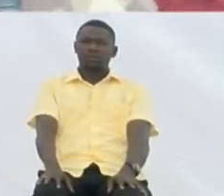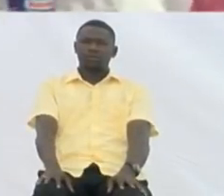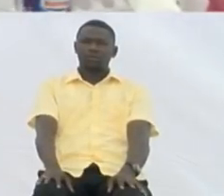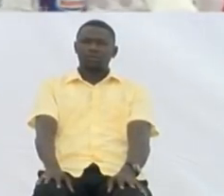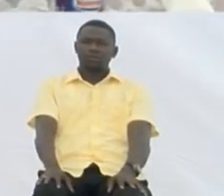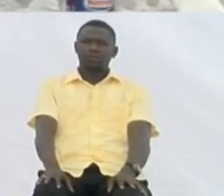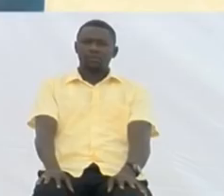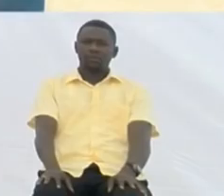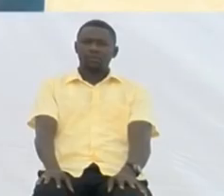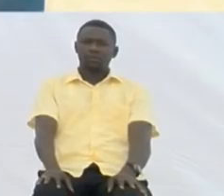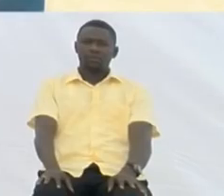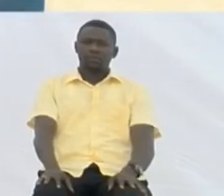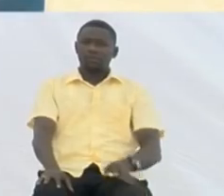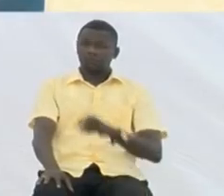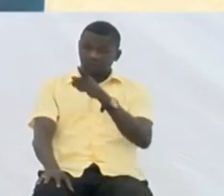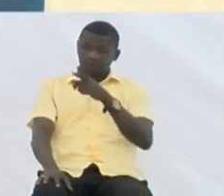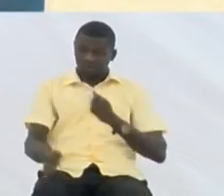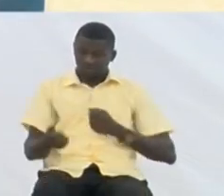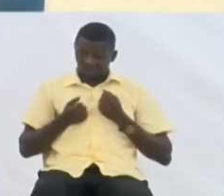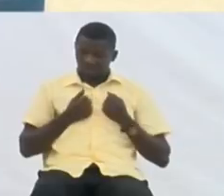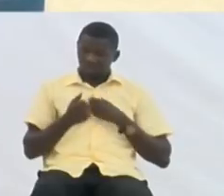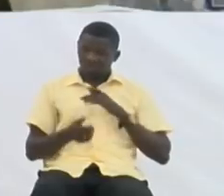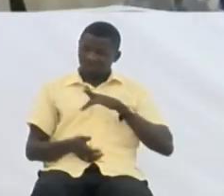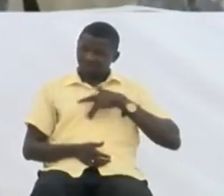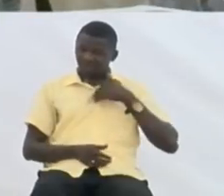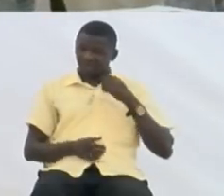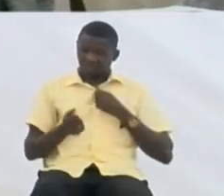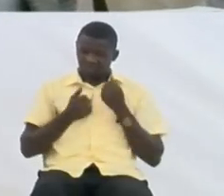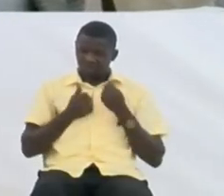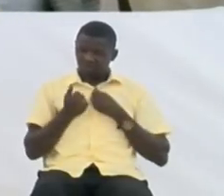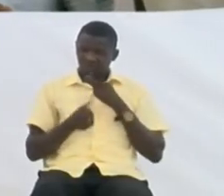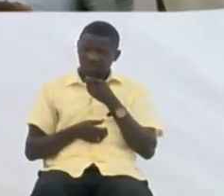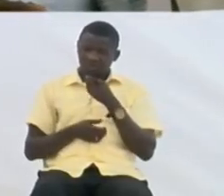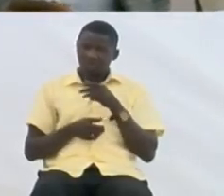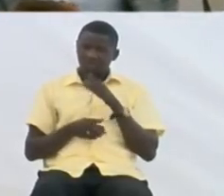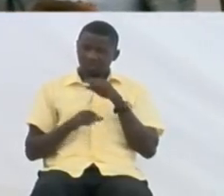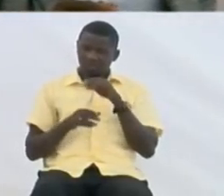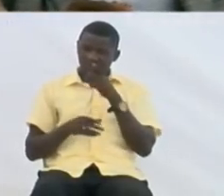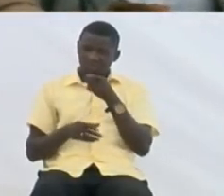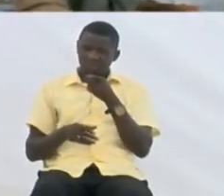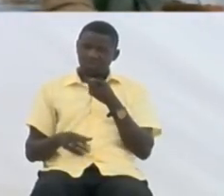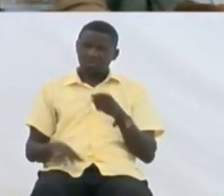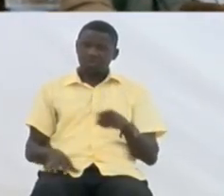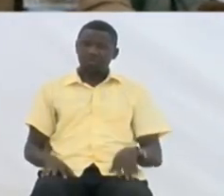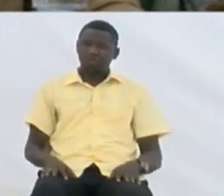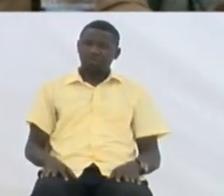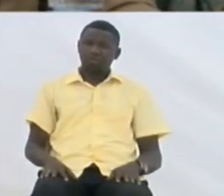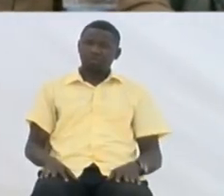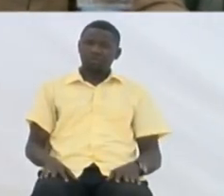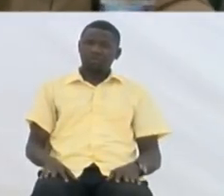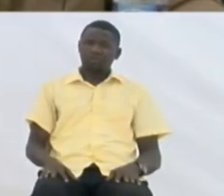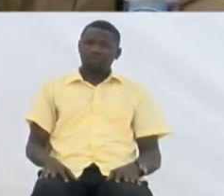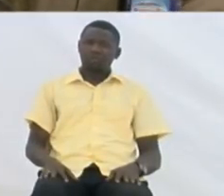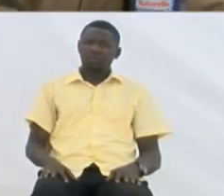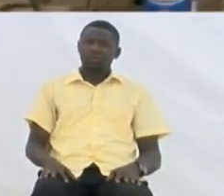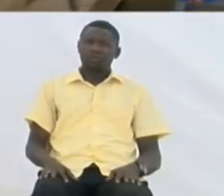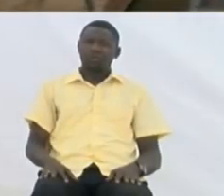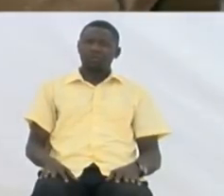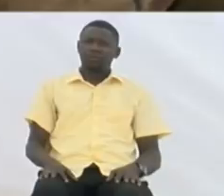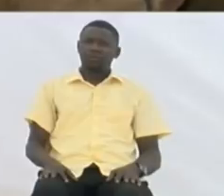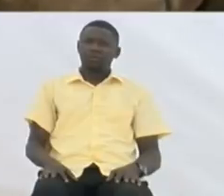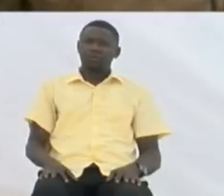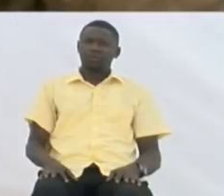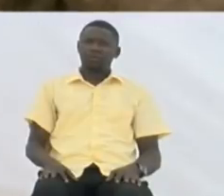Were you intimidated? Did you feel intimidated? Akofodum wokuo na take kuti meyete fango silandi bang fodum ay modolu fanali